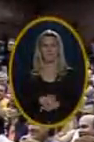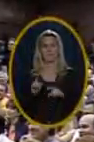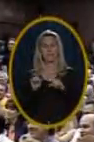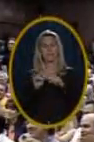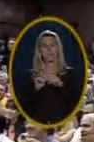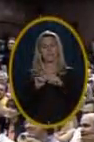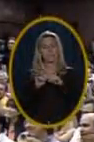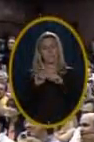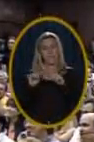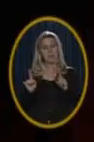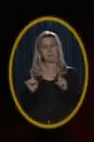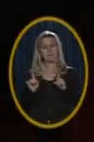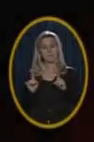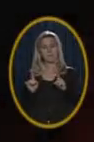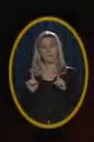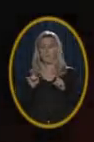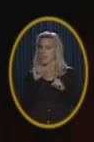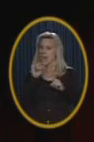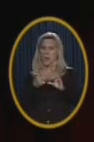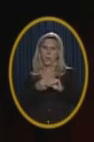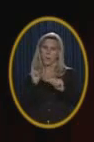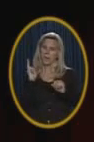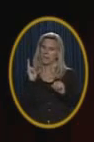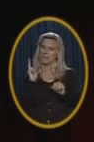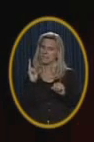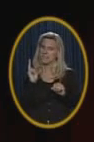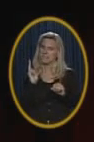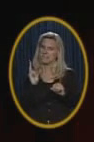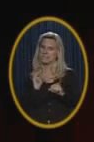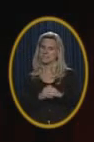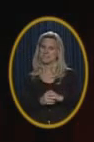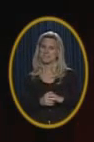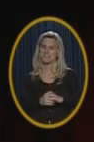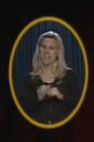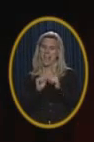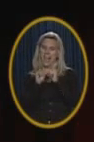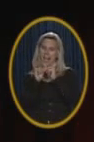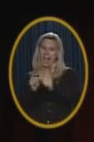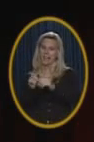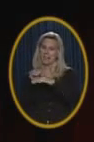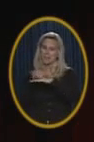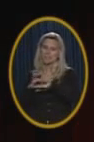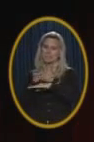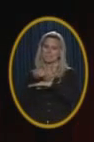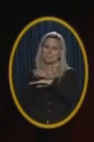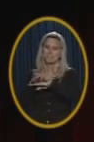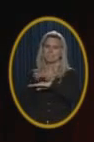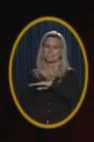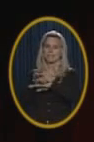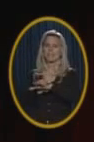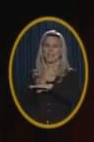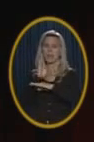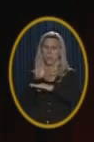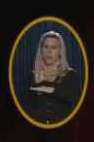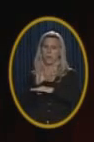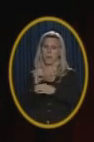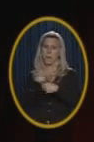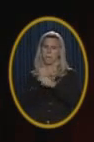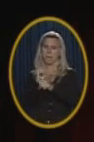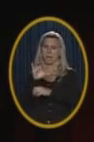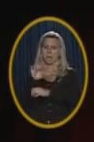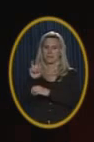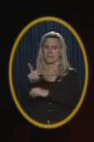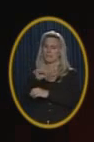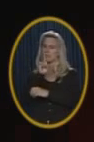But I don't quit, so I'll keep giving advice, and we're going to make that crew exploration vehicle something